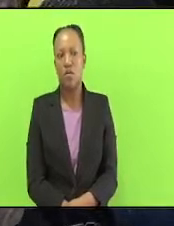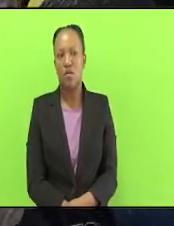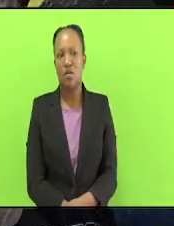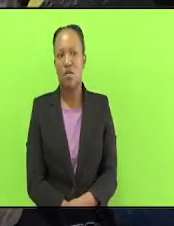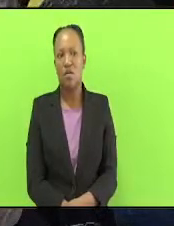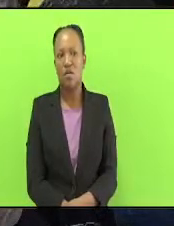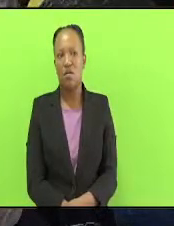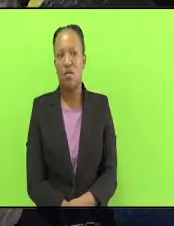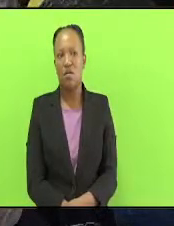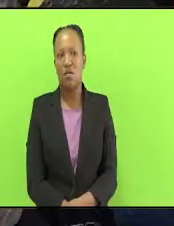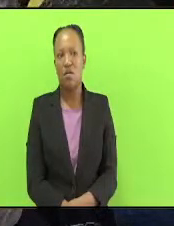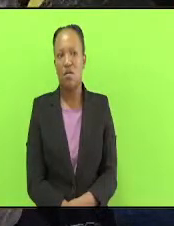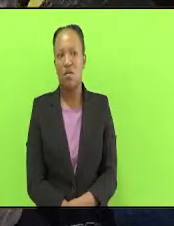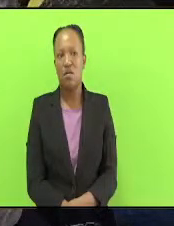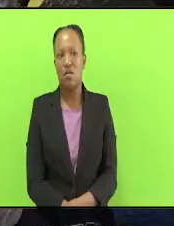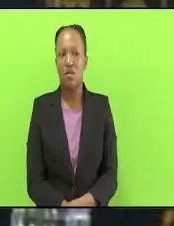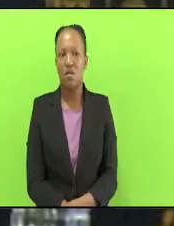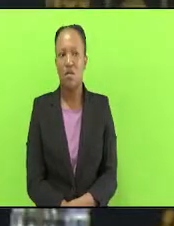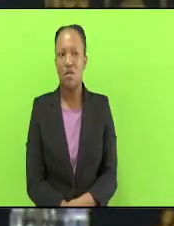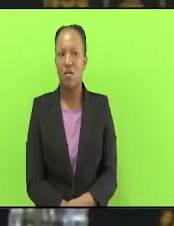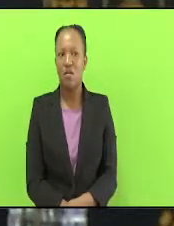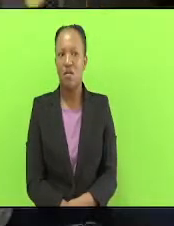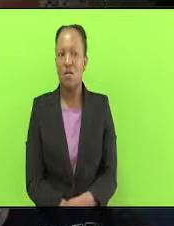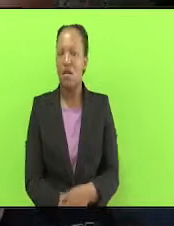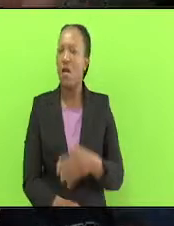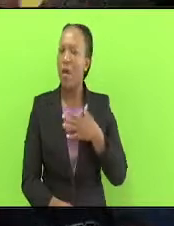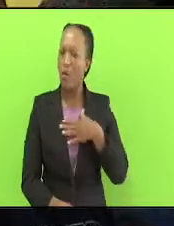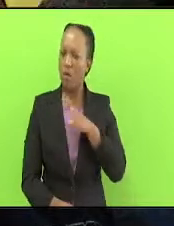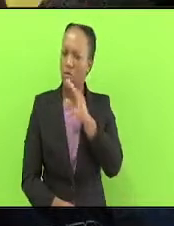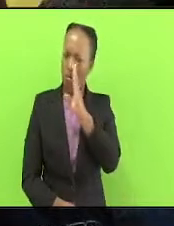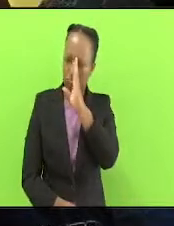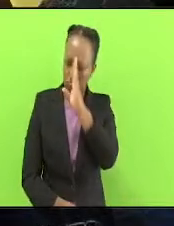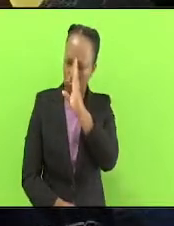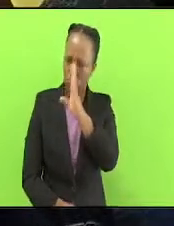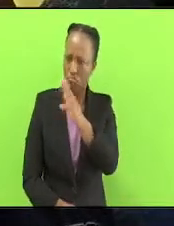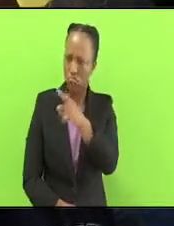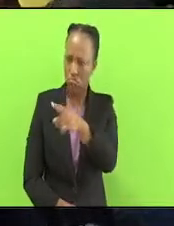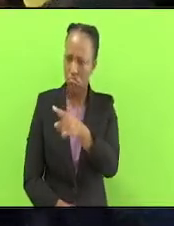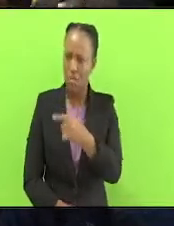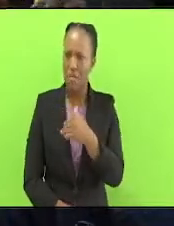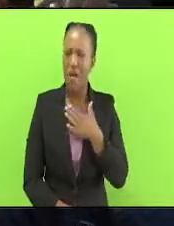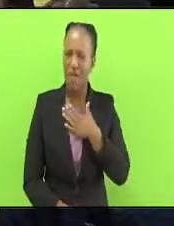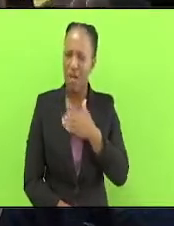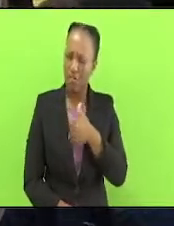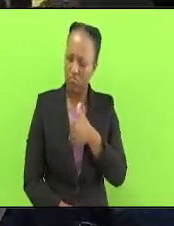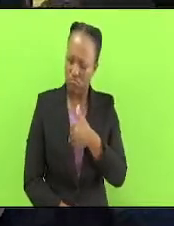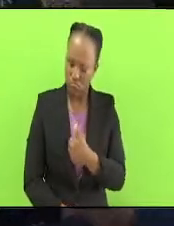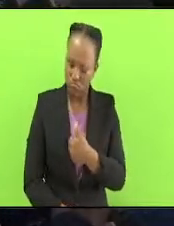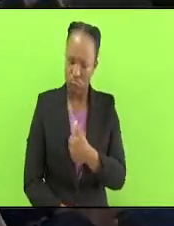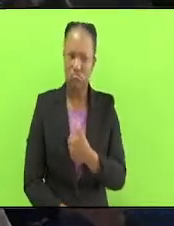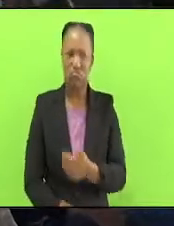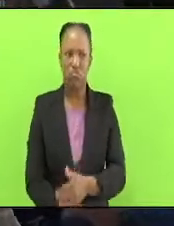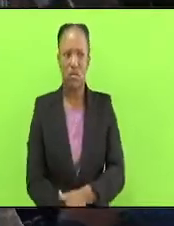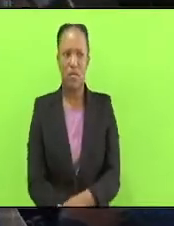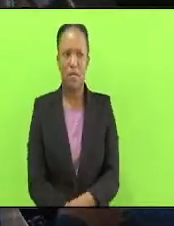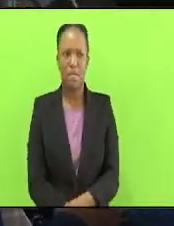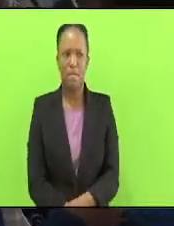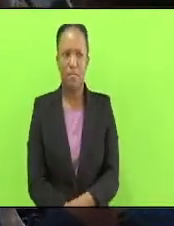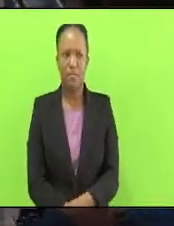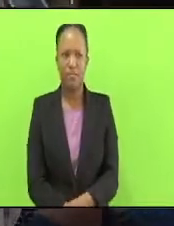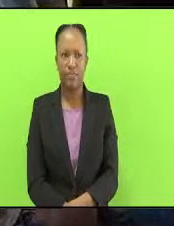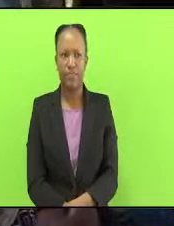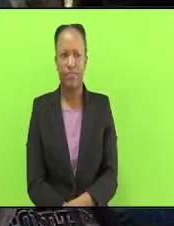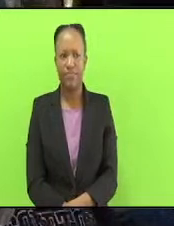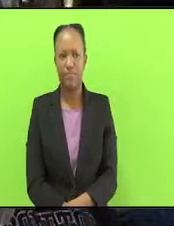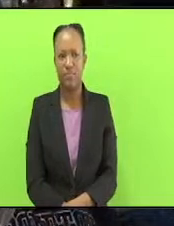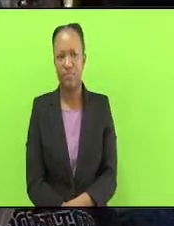it nkutlwisa botlhoko, my brother. I just want to talk to you straight. It, Nkutlwisa botlhoko. it is very Botlhoko, sad. botlhoko, I botlhoko, really botlhoko.